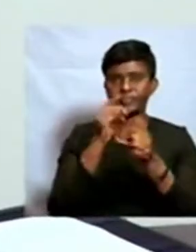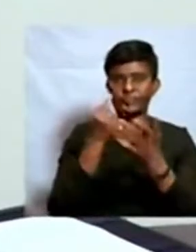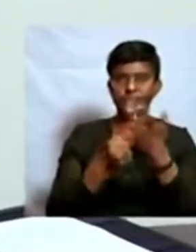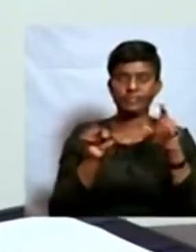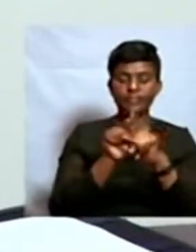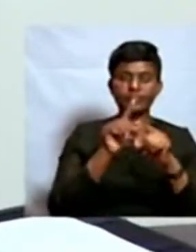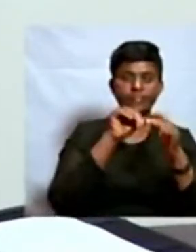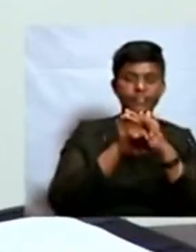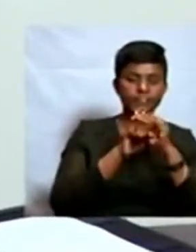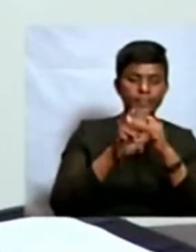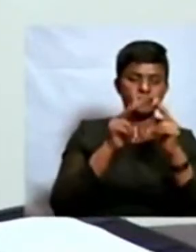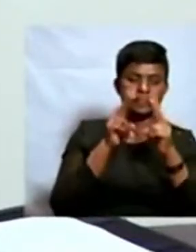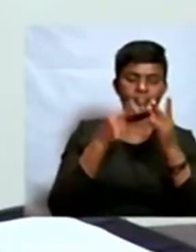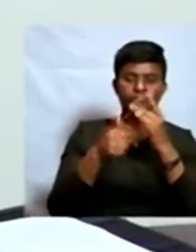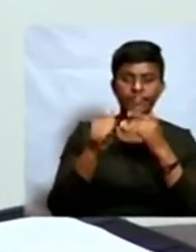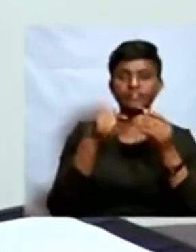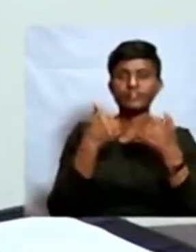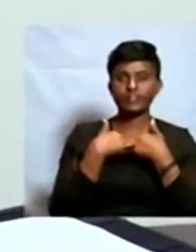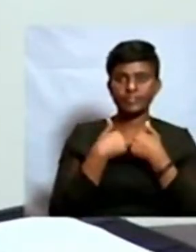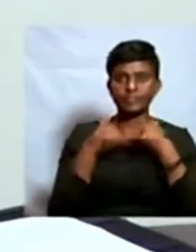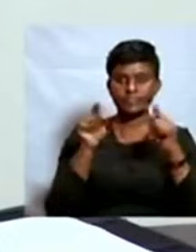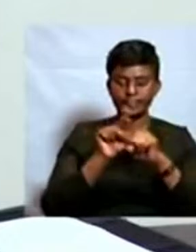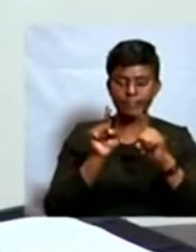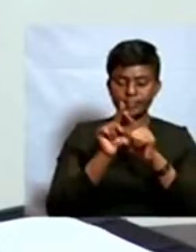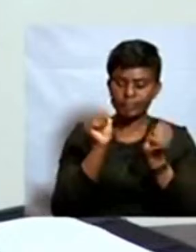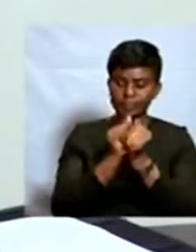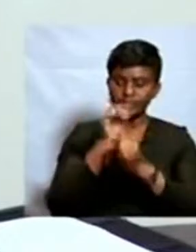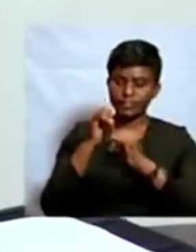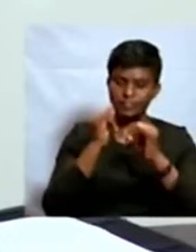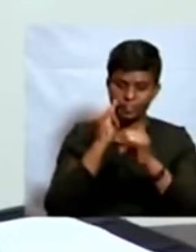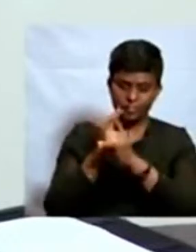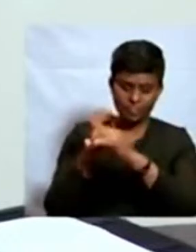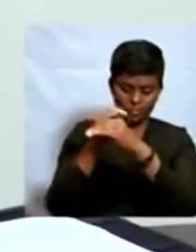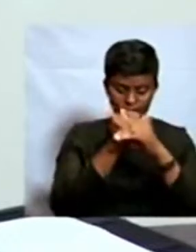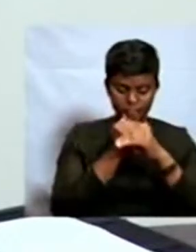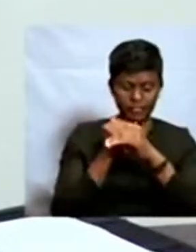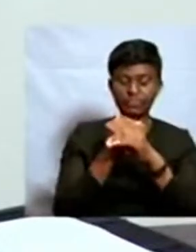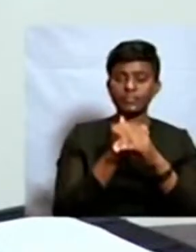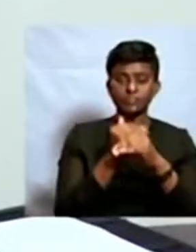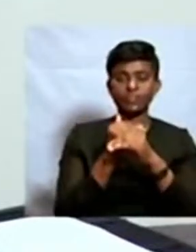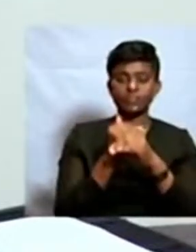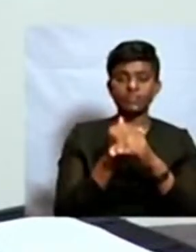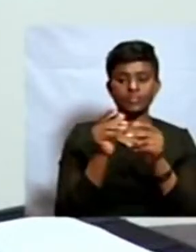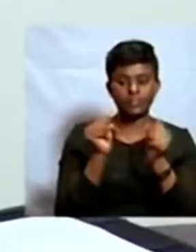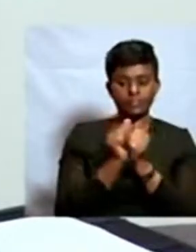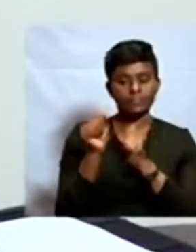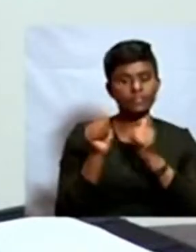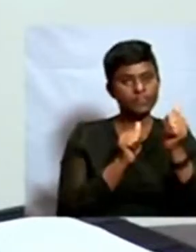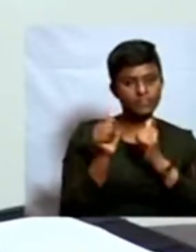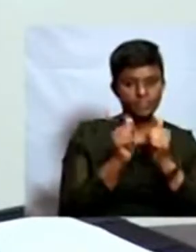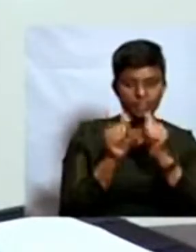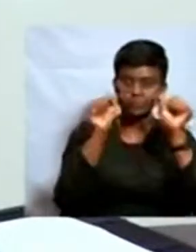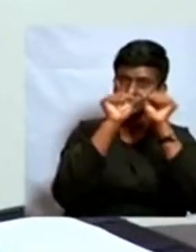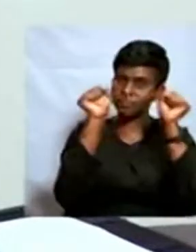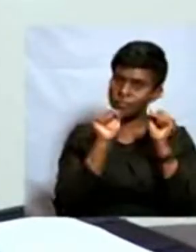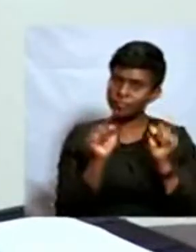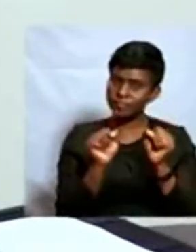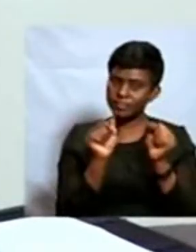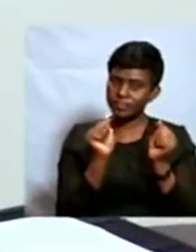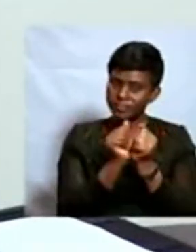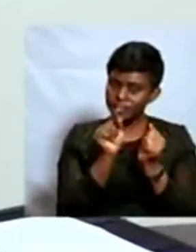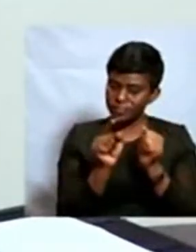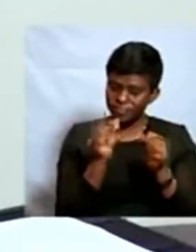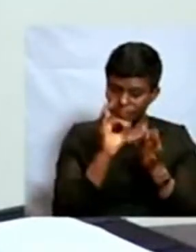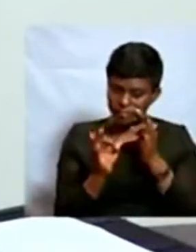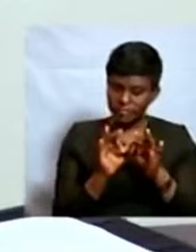annexes so that it suits the international civil aviation administrative structures as they exist